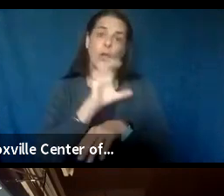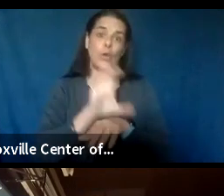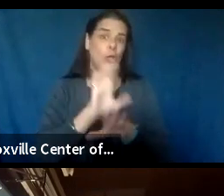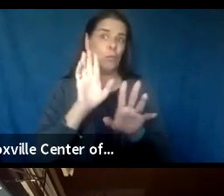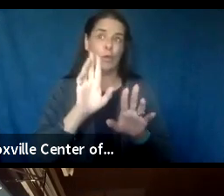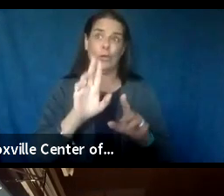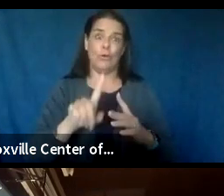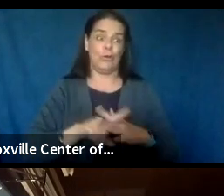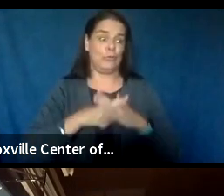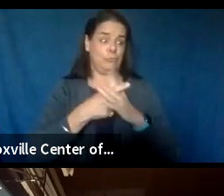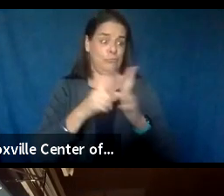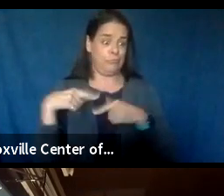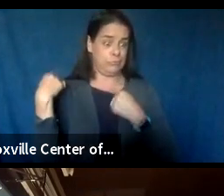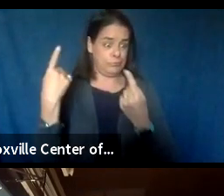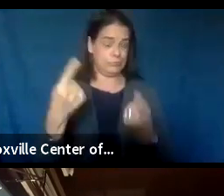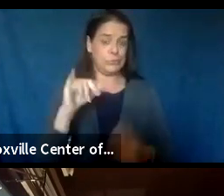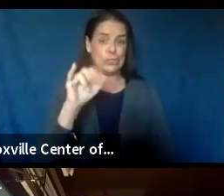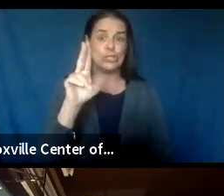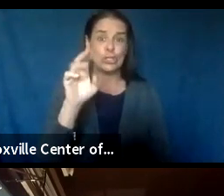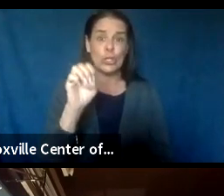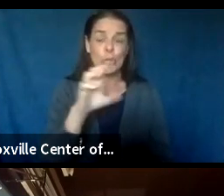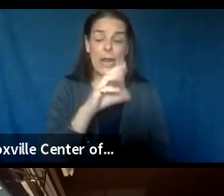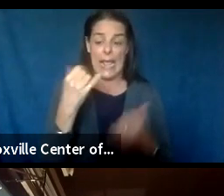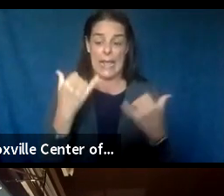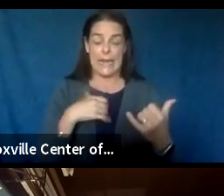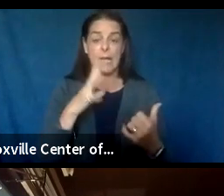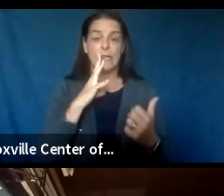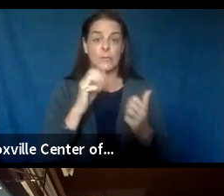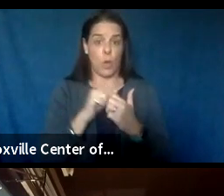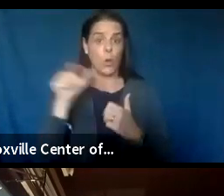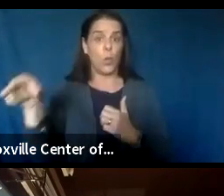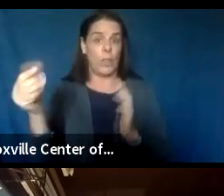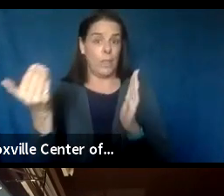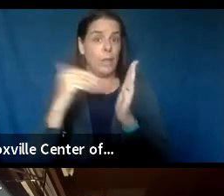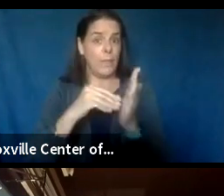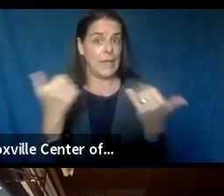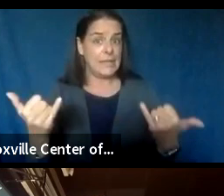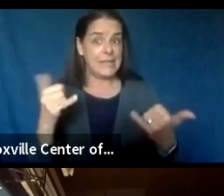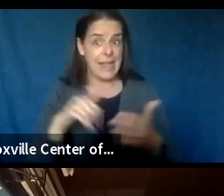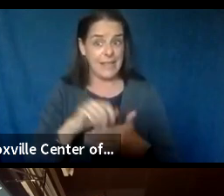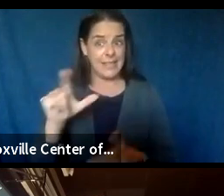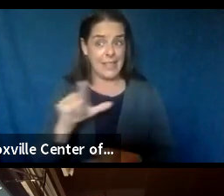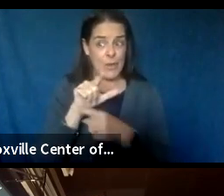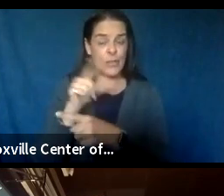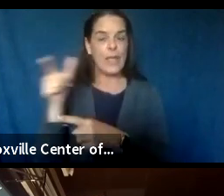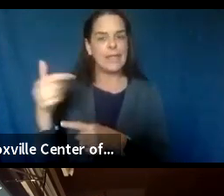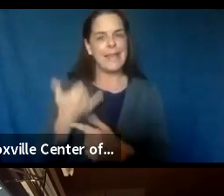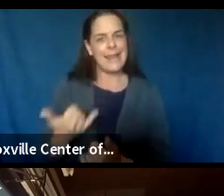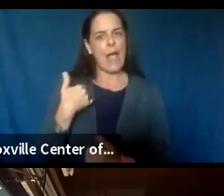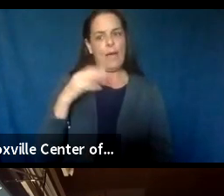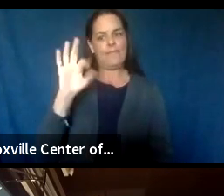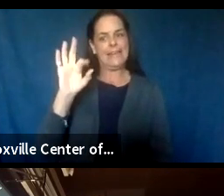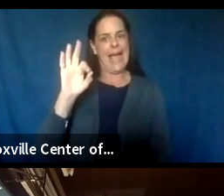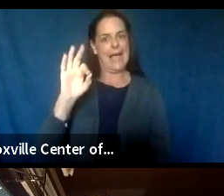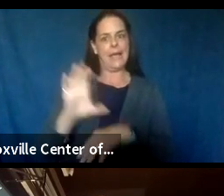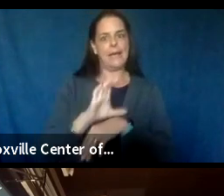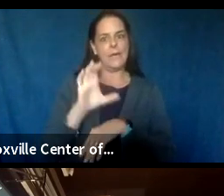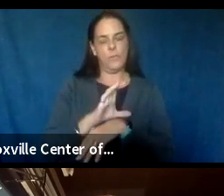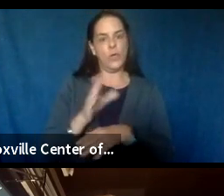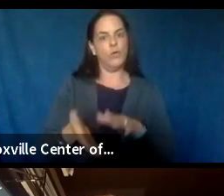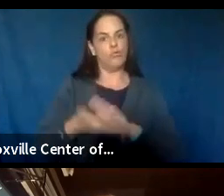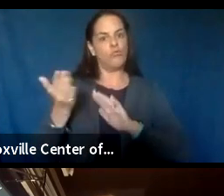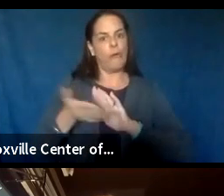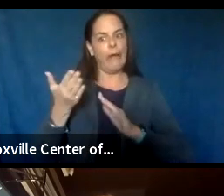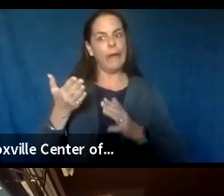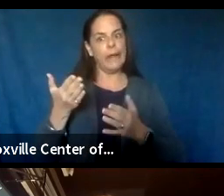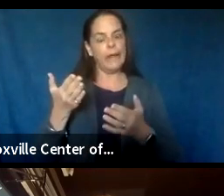since June. And right now, I spoke with them again today. They now have 9 computers up and using, and they've